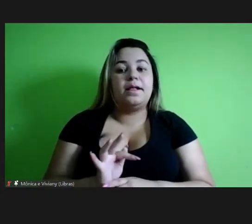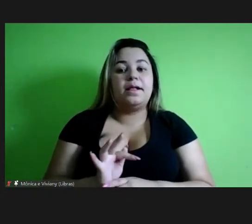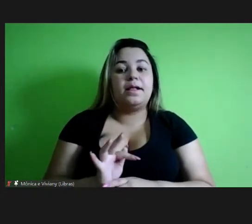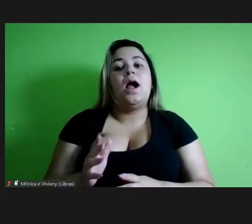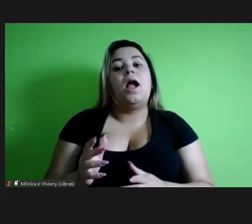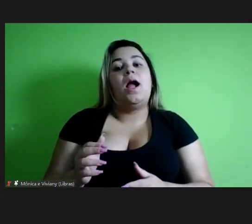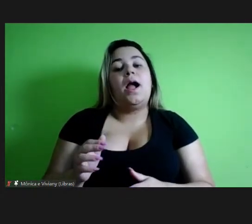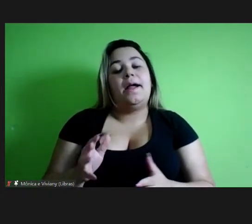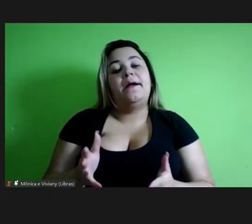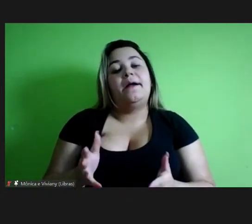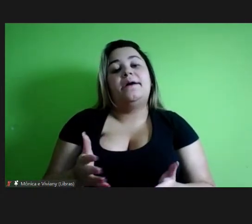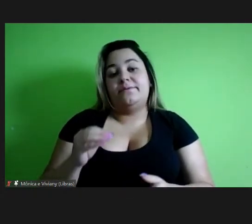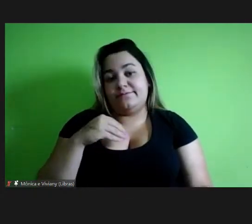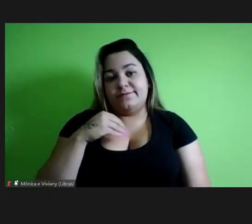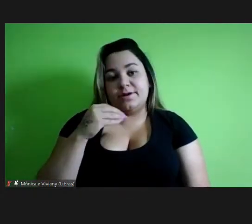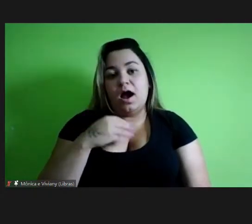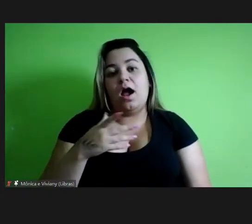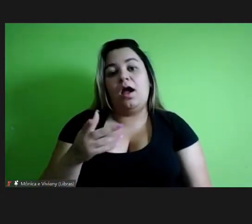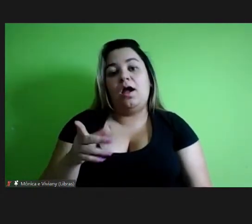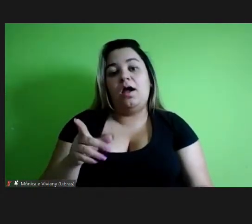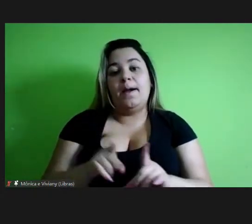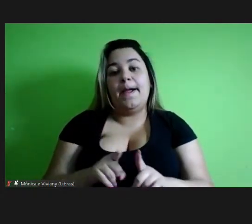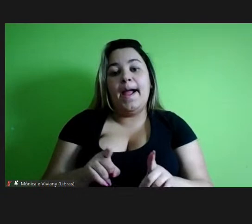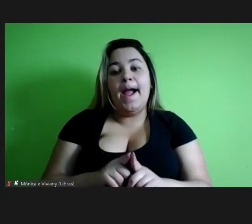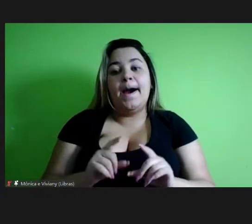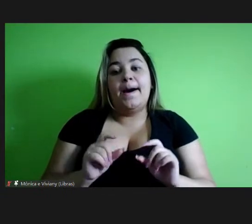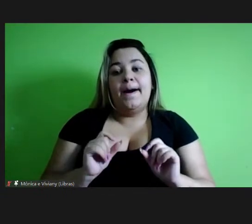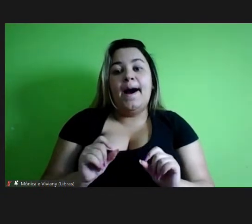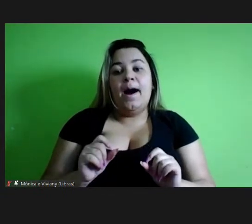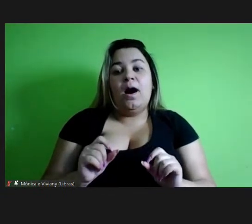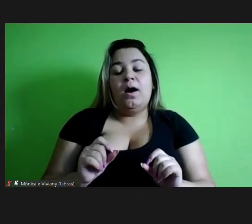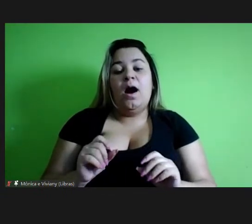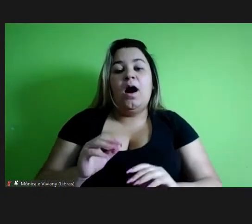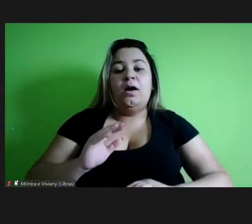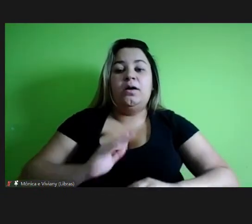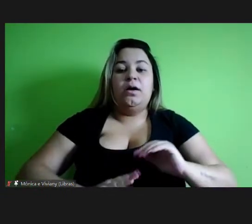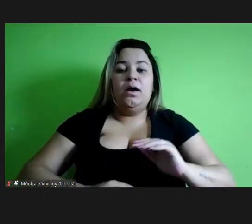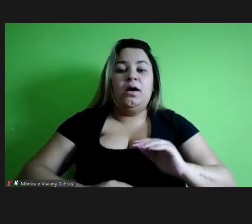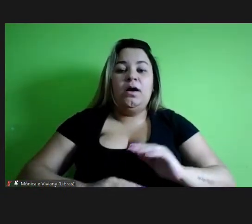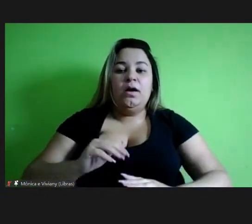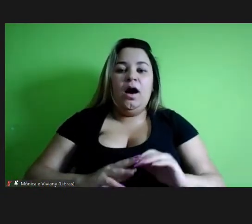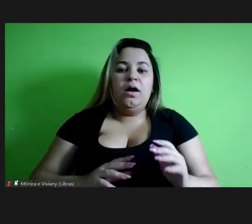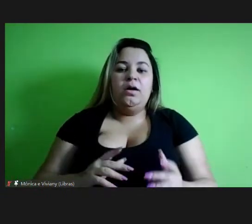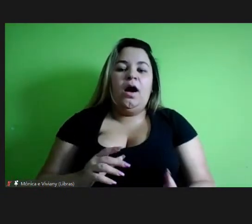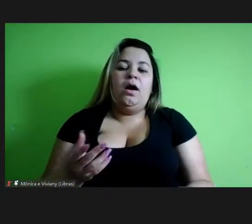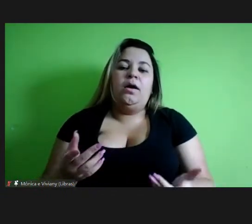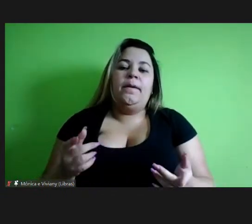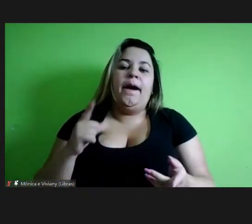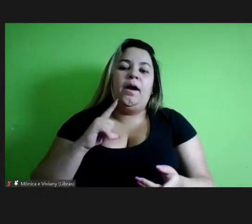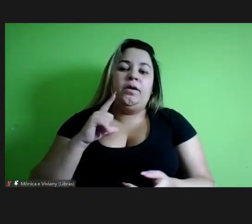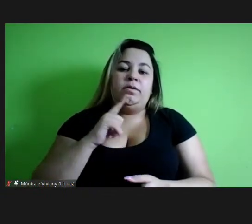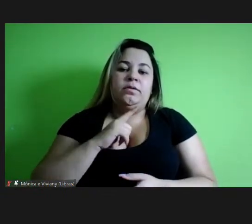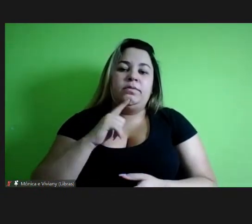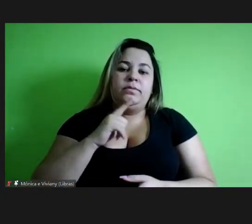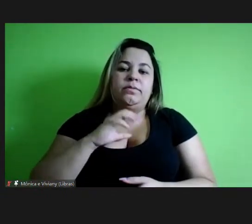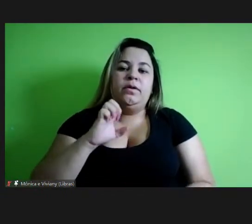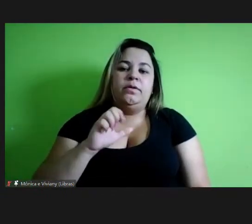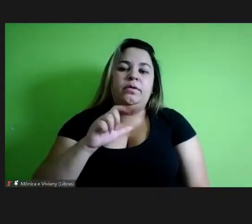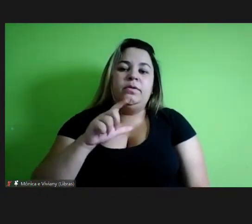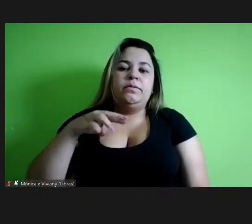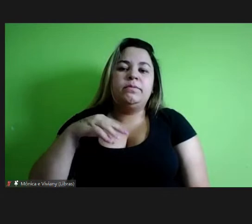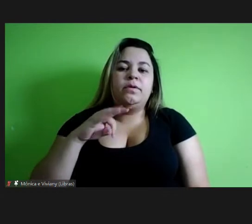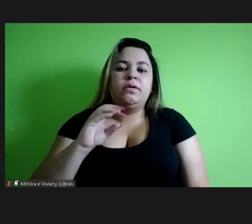Our structure is still very precarious and the practices is still lacking. And